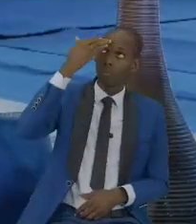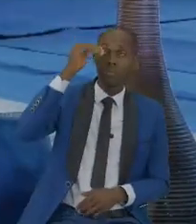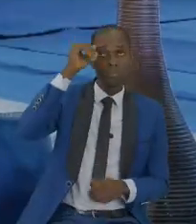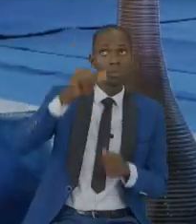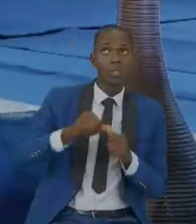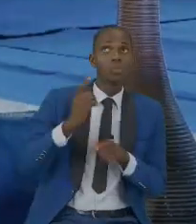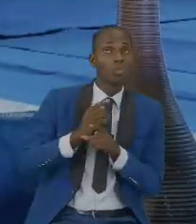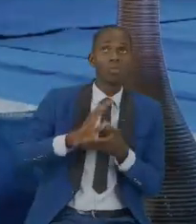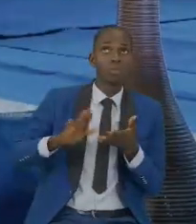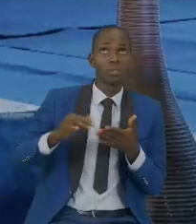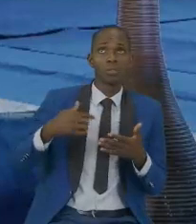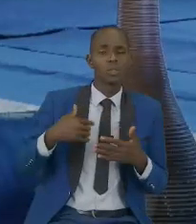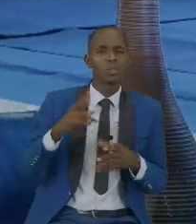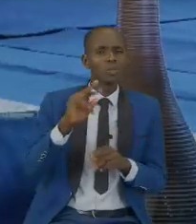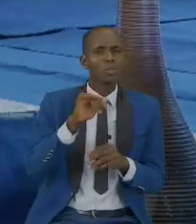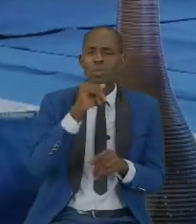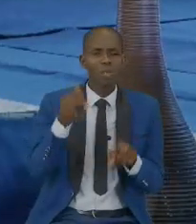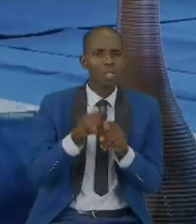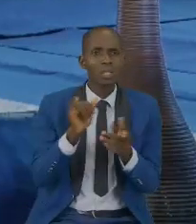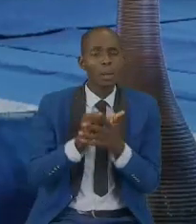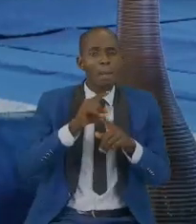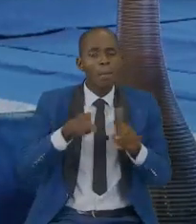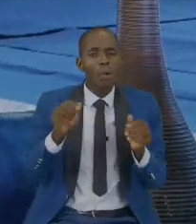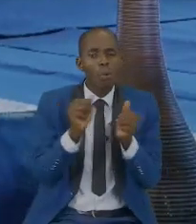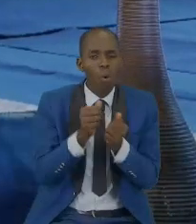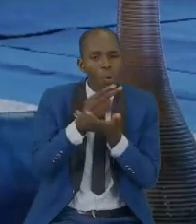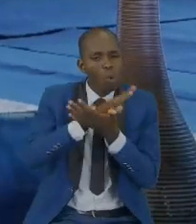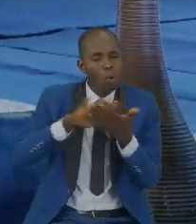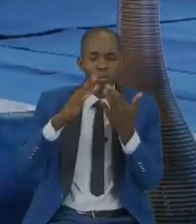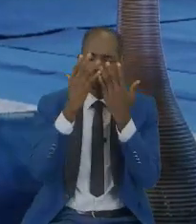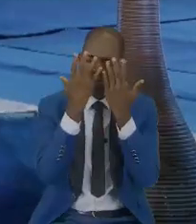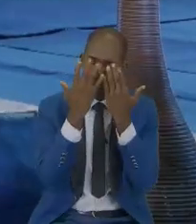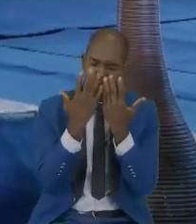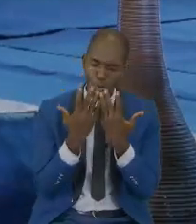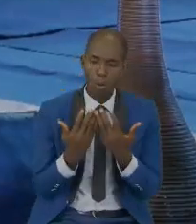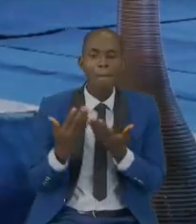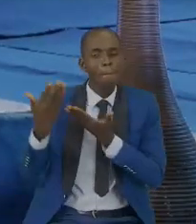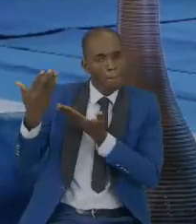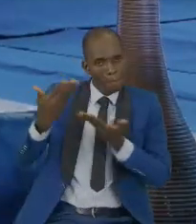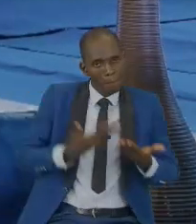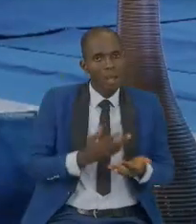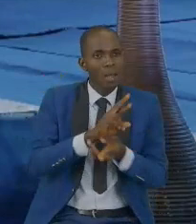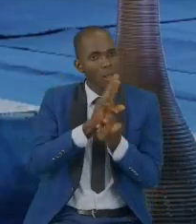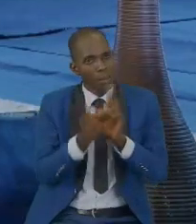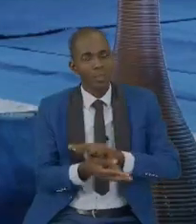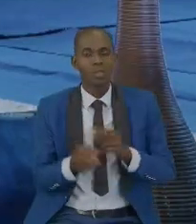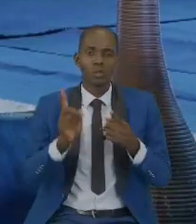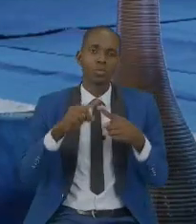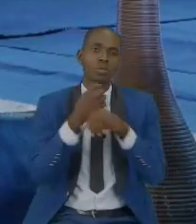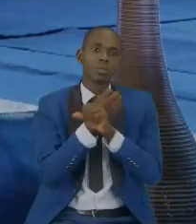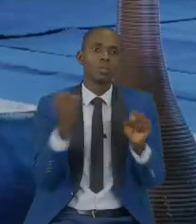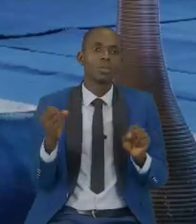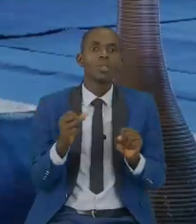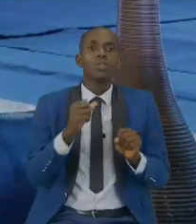It says, for godly sorrow worketh repentance to salvation, not to be